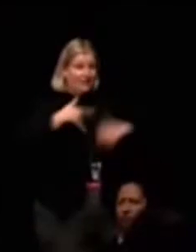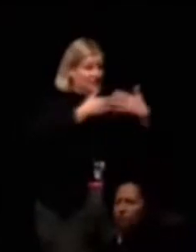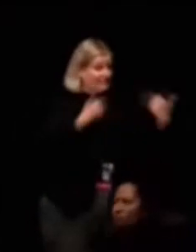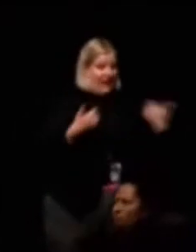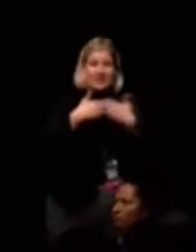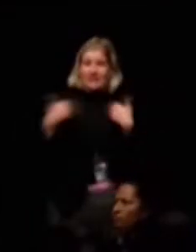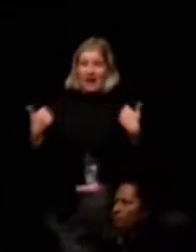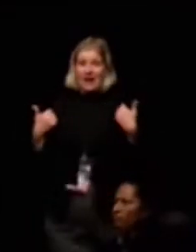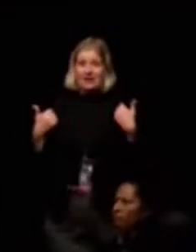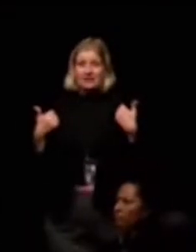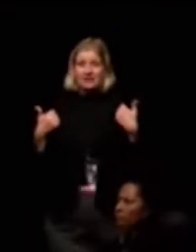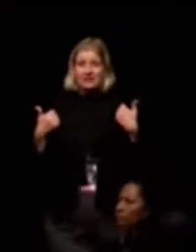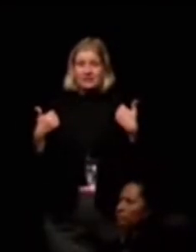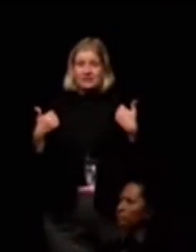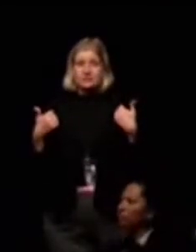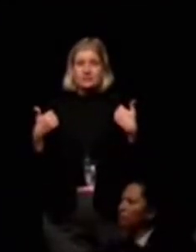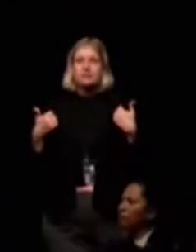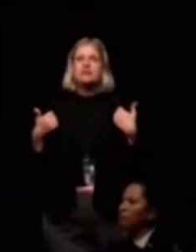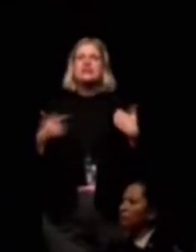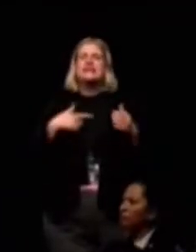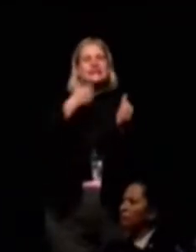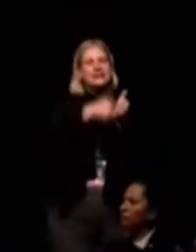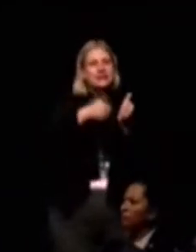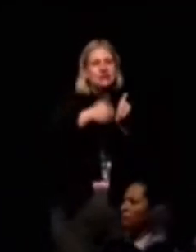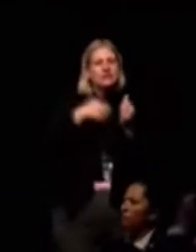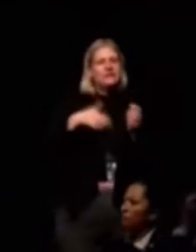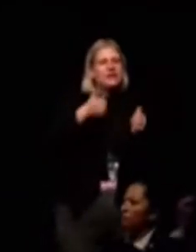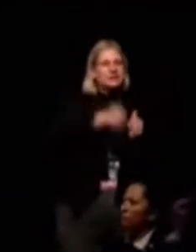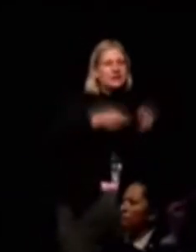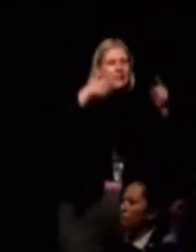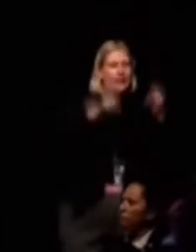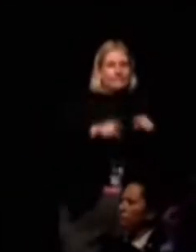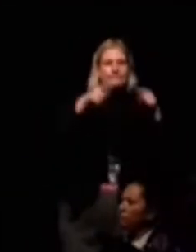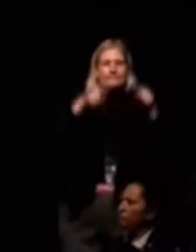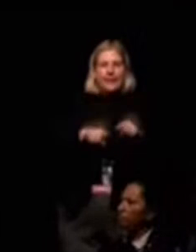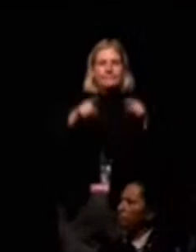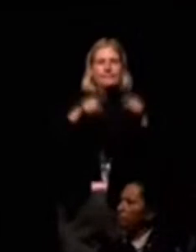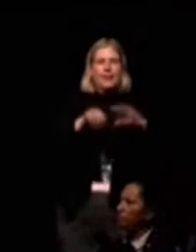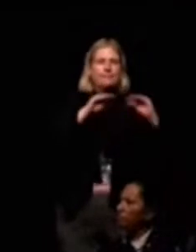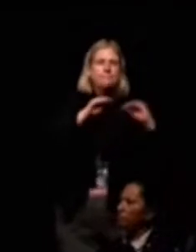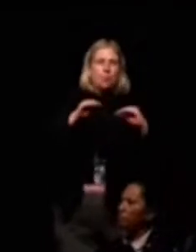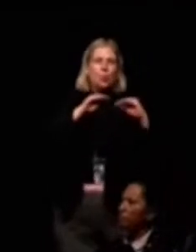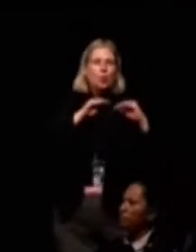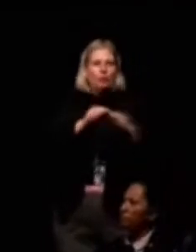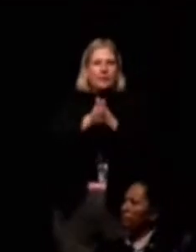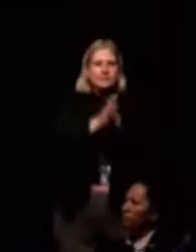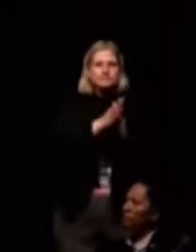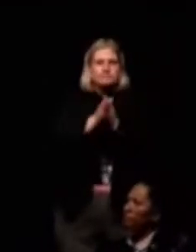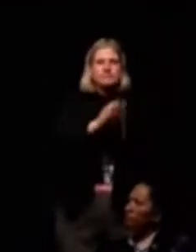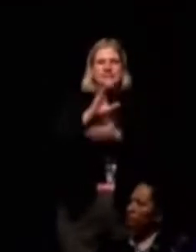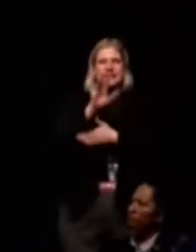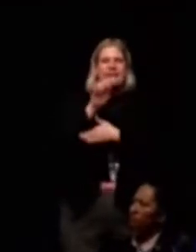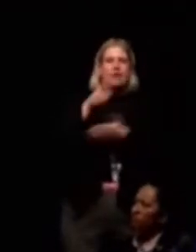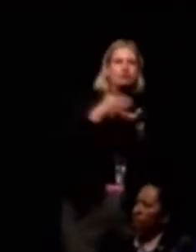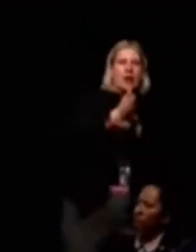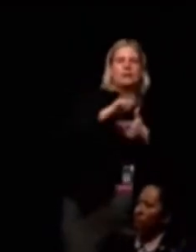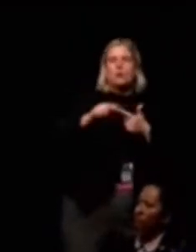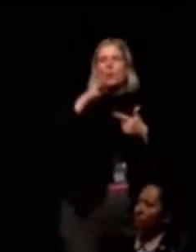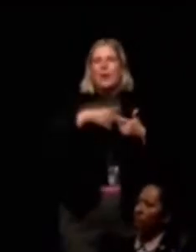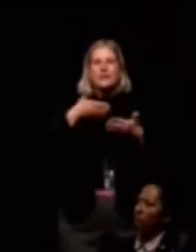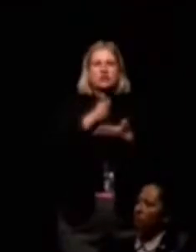in our history, each of these progressive movements move forward. Civil rights, women's